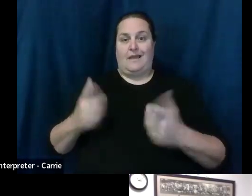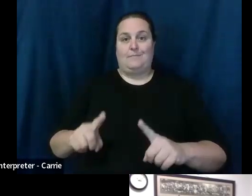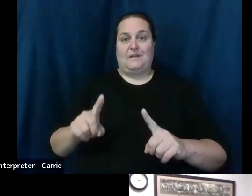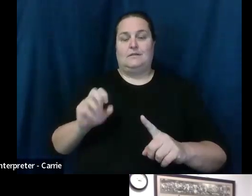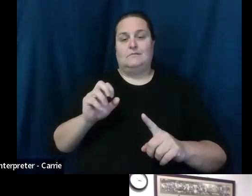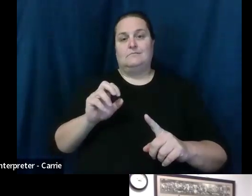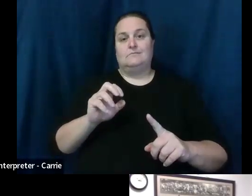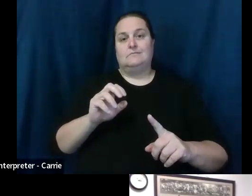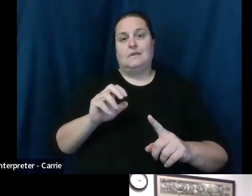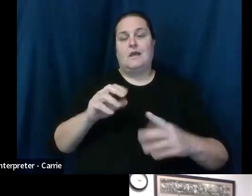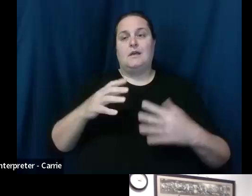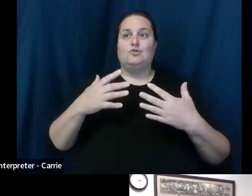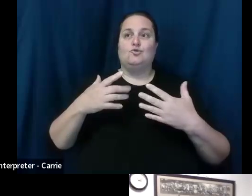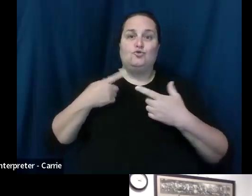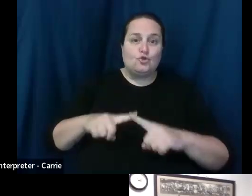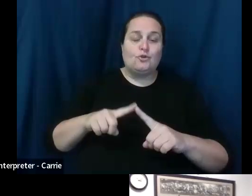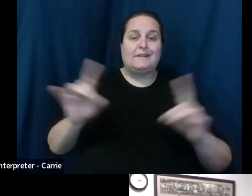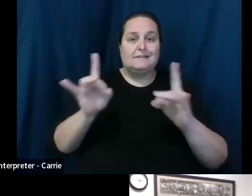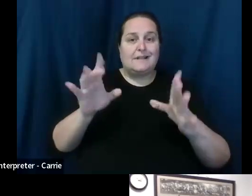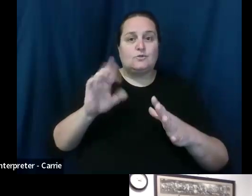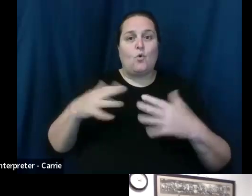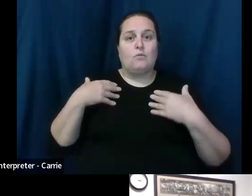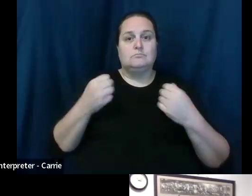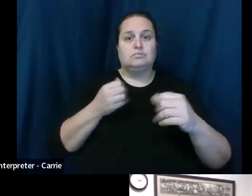for and recovering from a disaster.